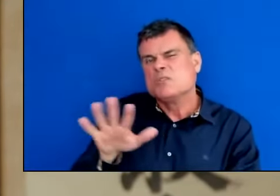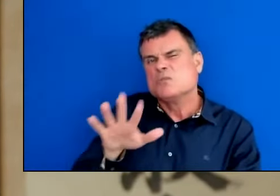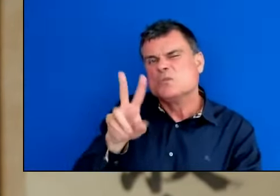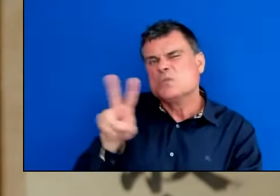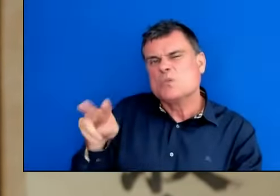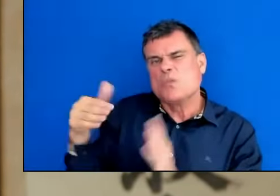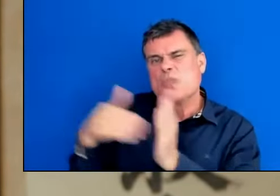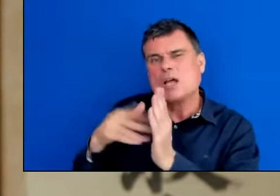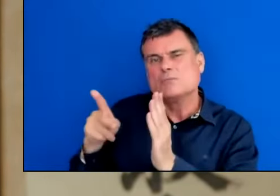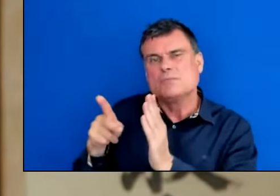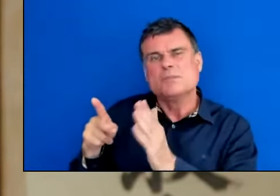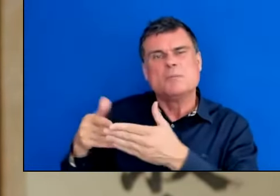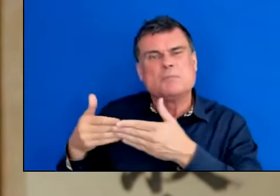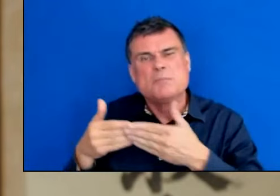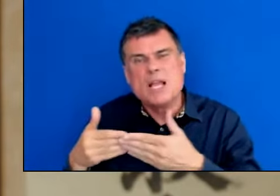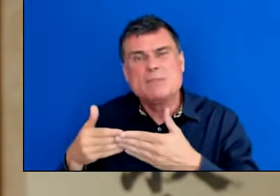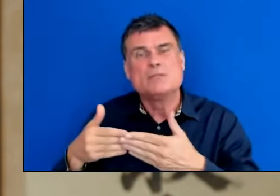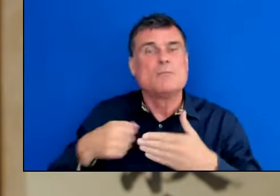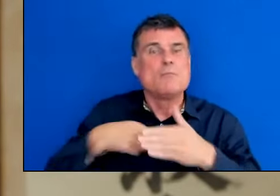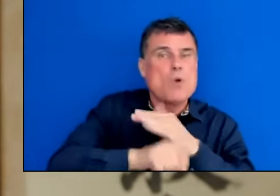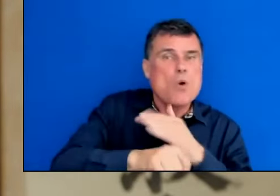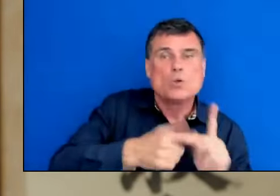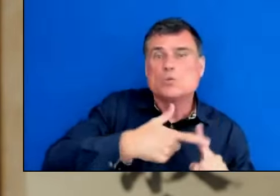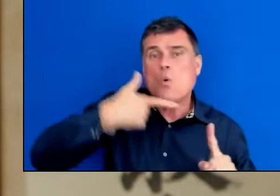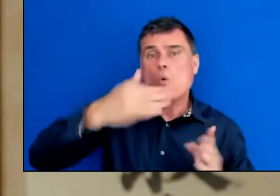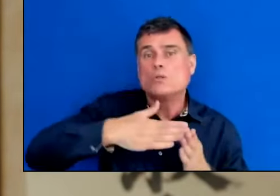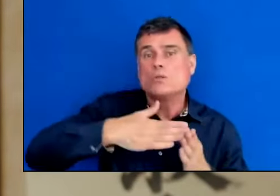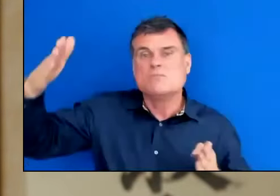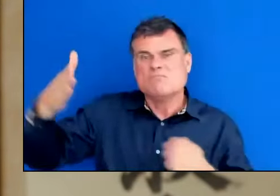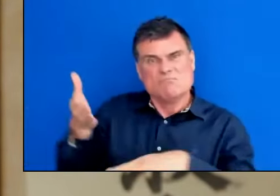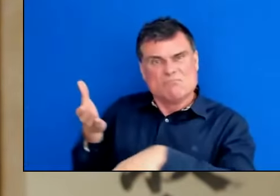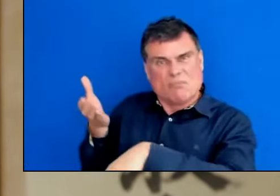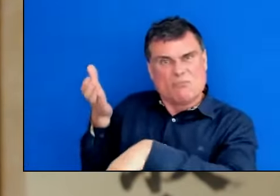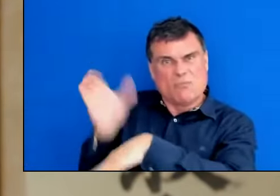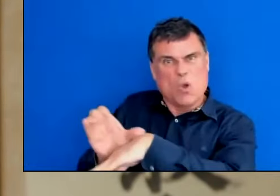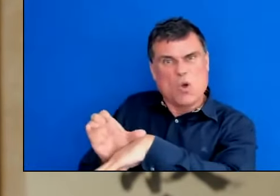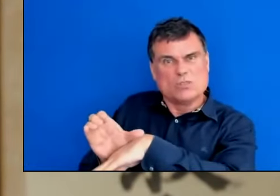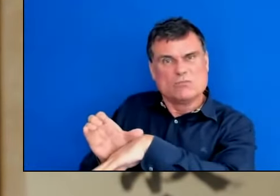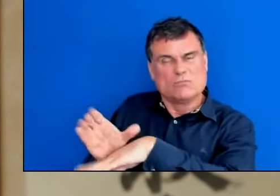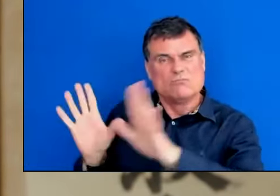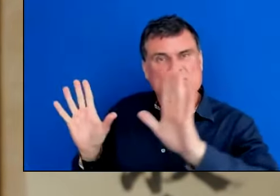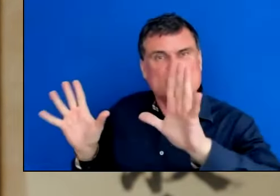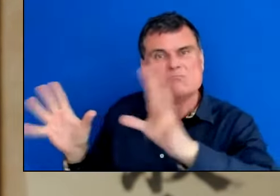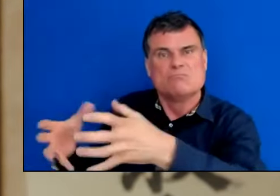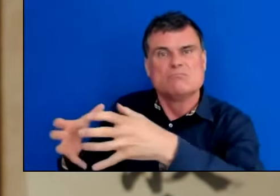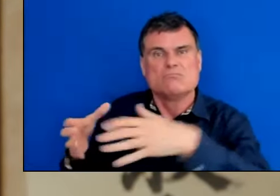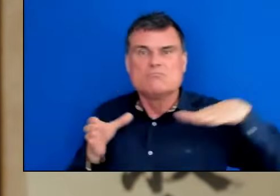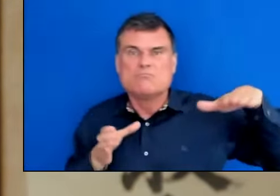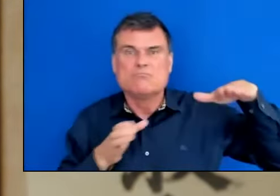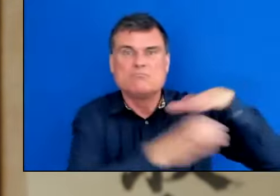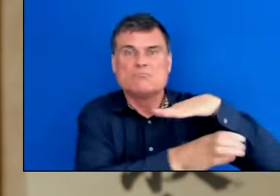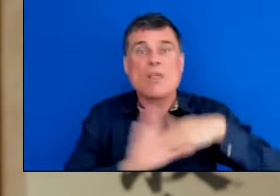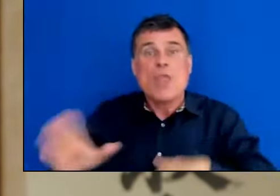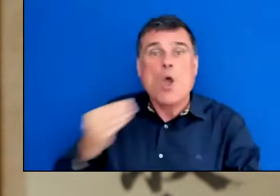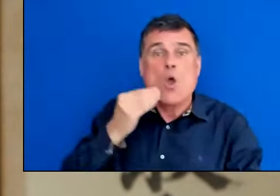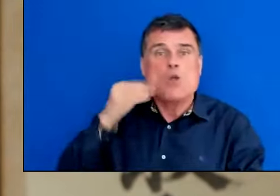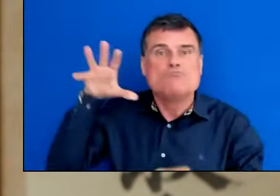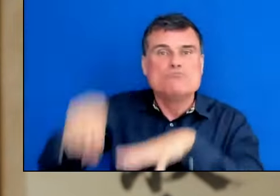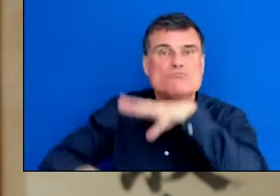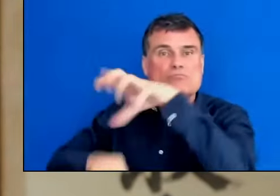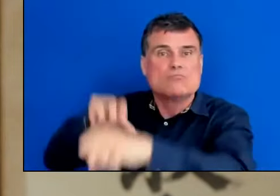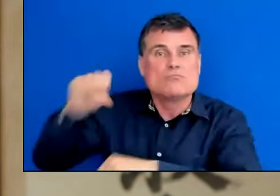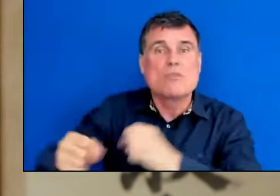22,000 approximately, from babies to seniors, were forcibly uprooted, stripped of their homes,